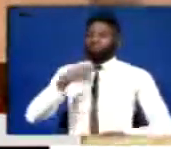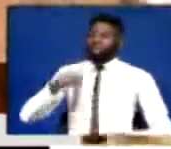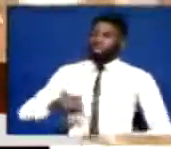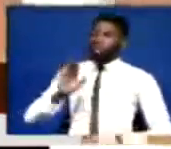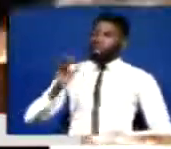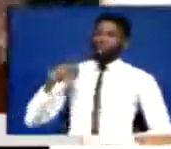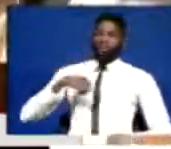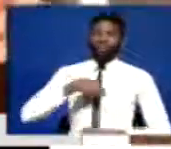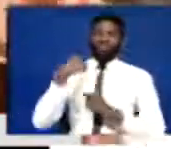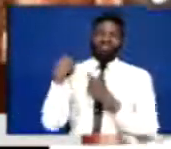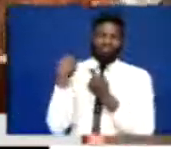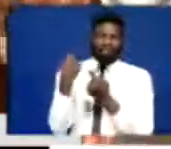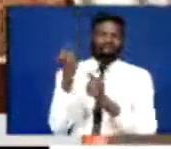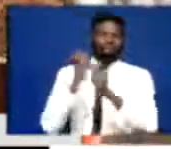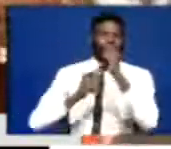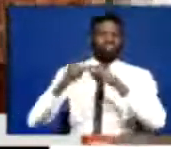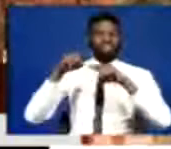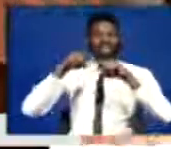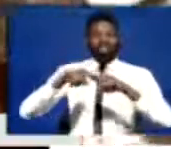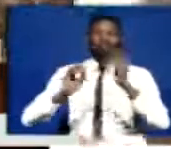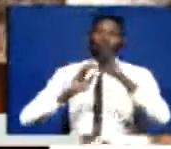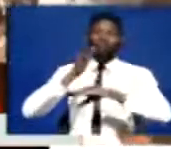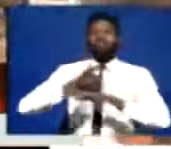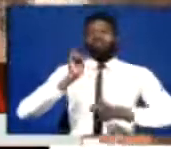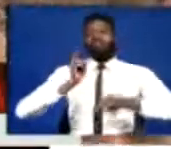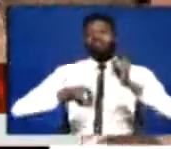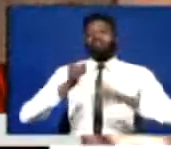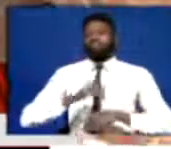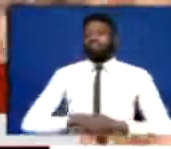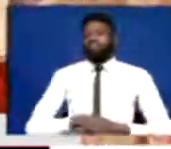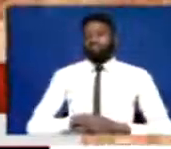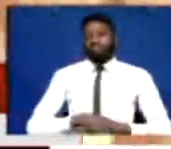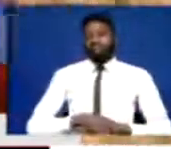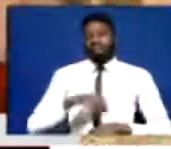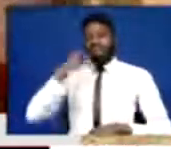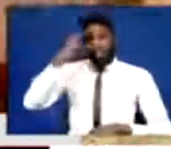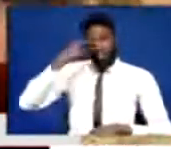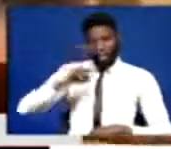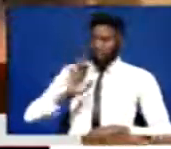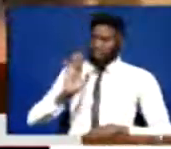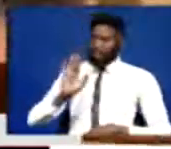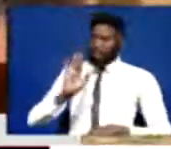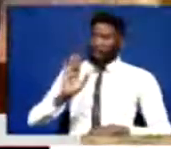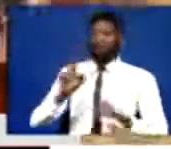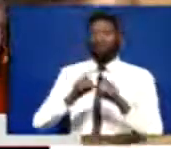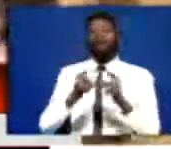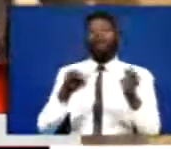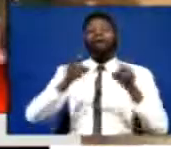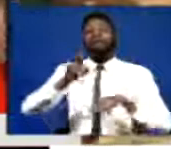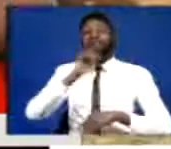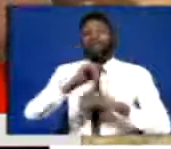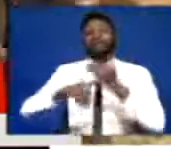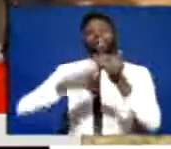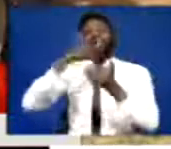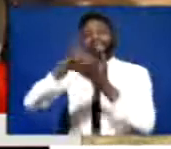have over relied on athletics. The World Shoot that we just come from in Thailand is going to be held, the next one is going to be held in South Africa. This is the first